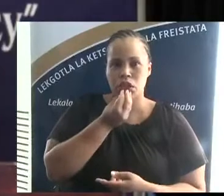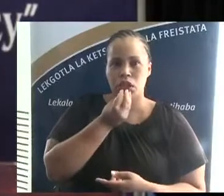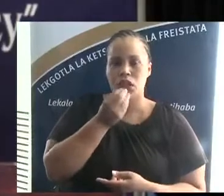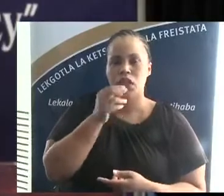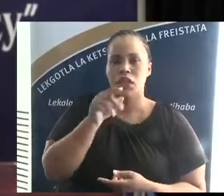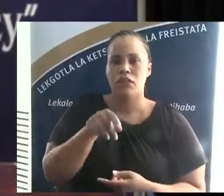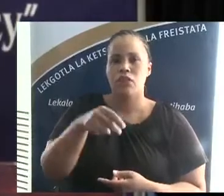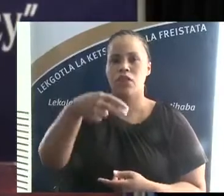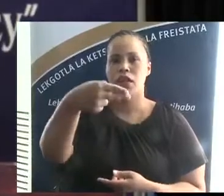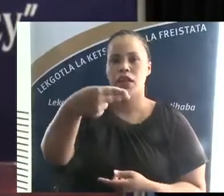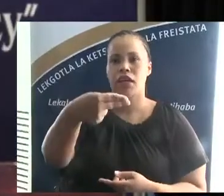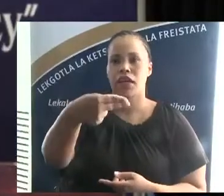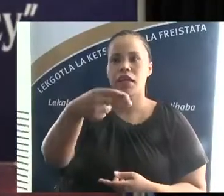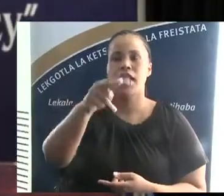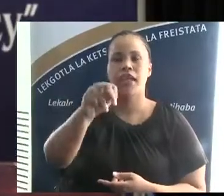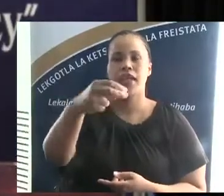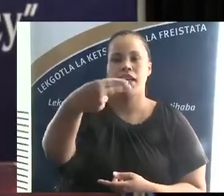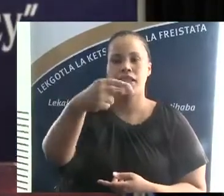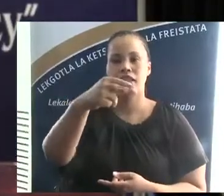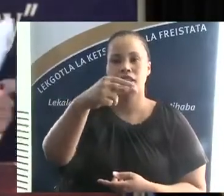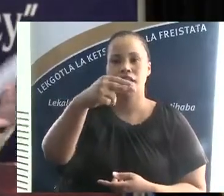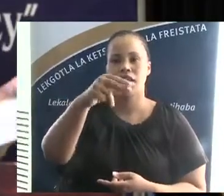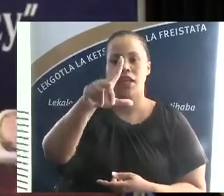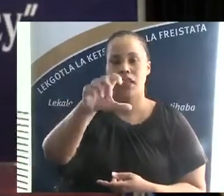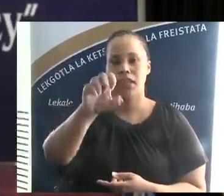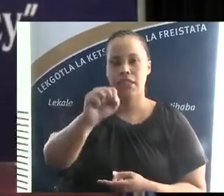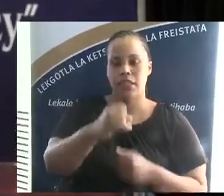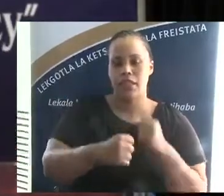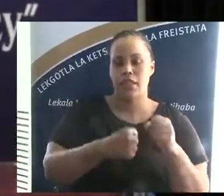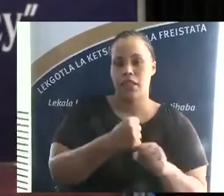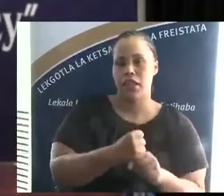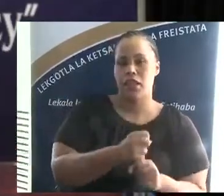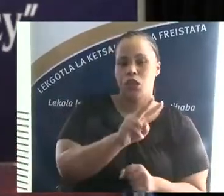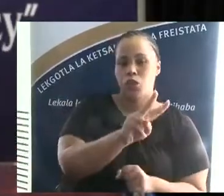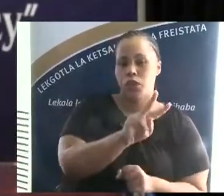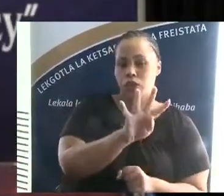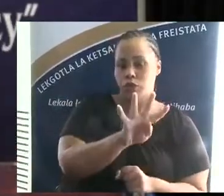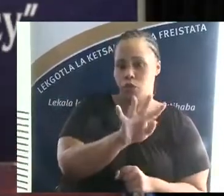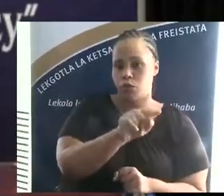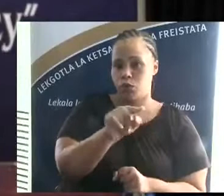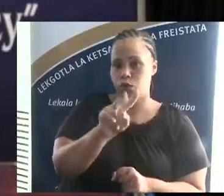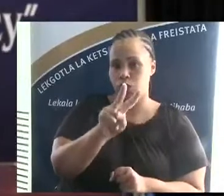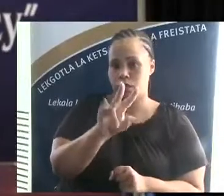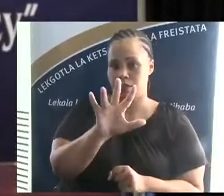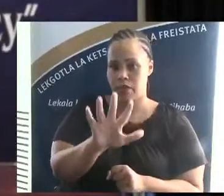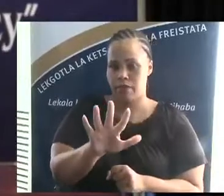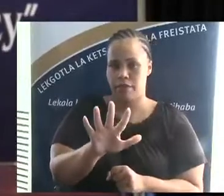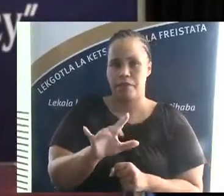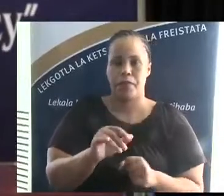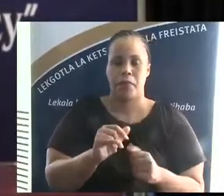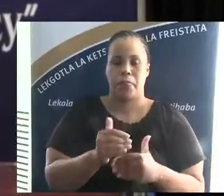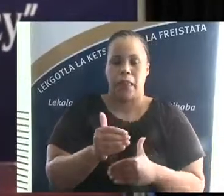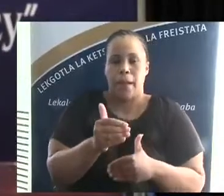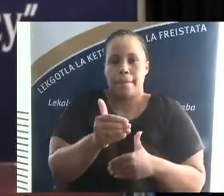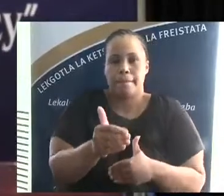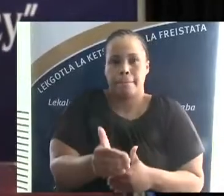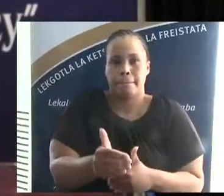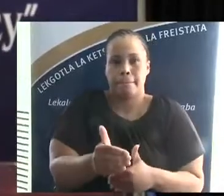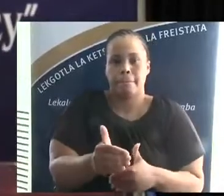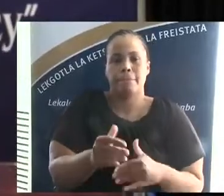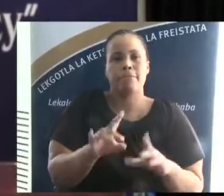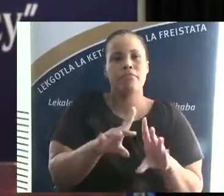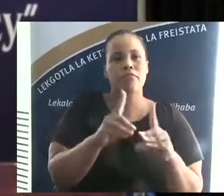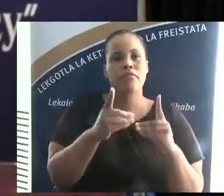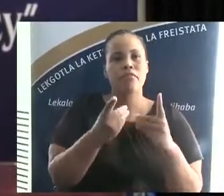of NHLS in the 24-25 financial year. Over the medium-term expenditure framework, the